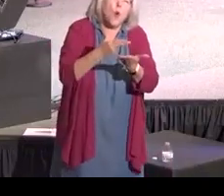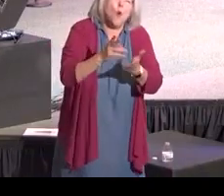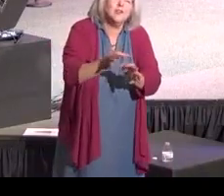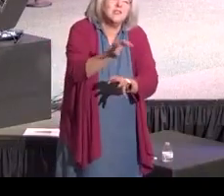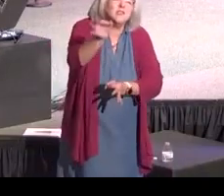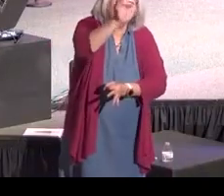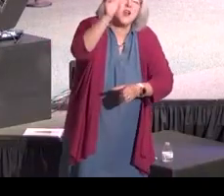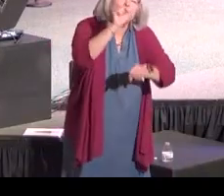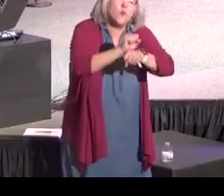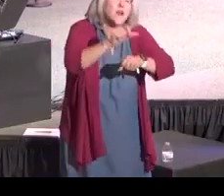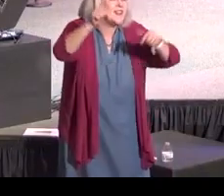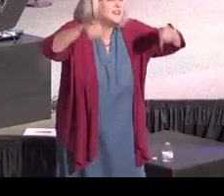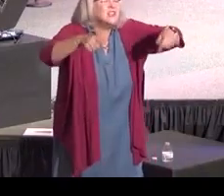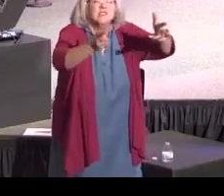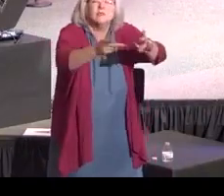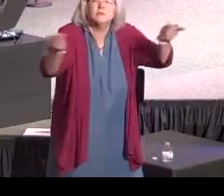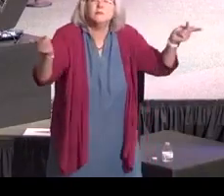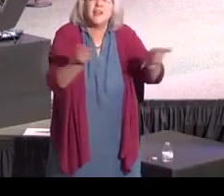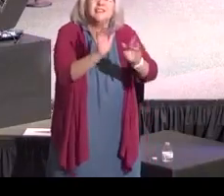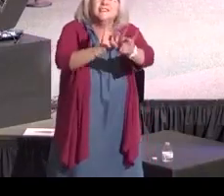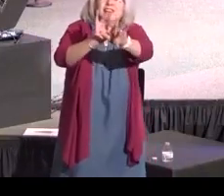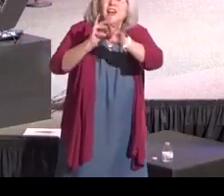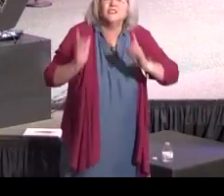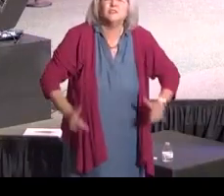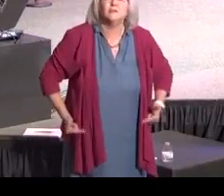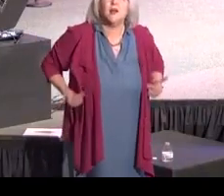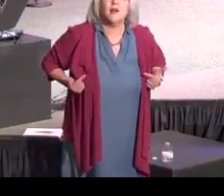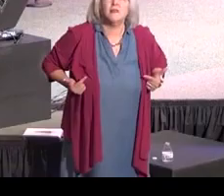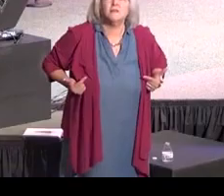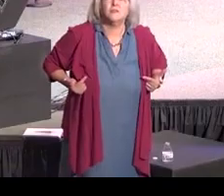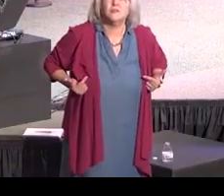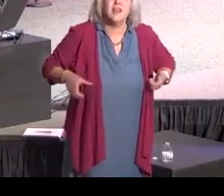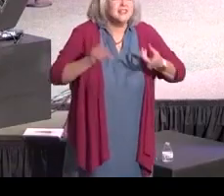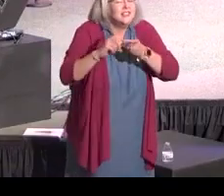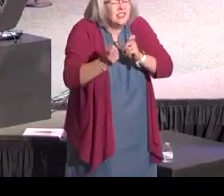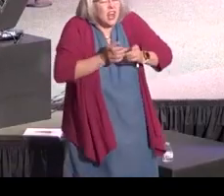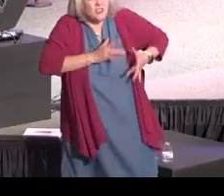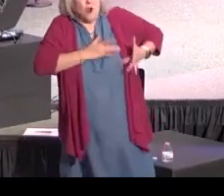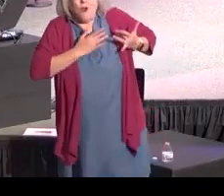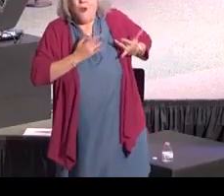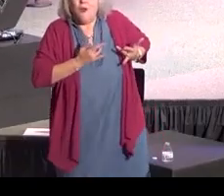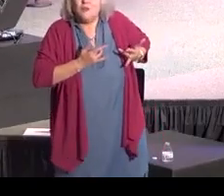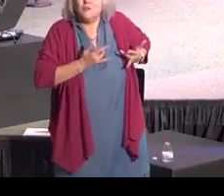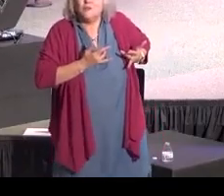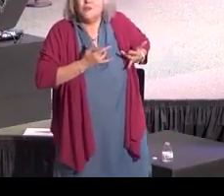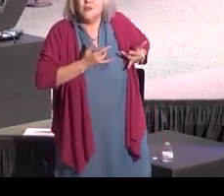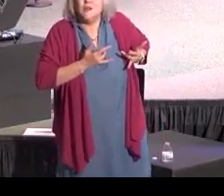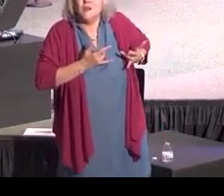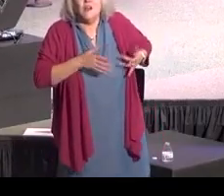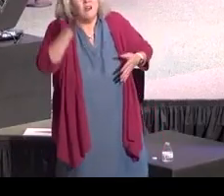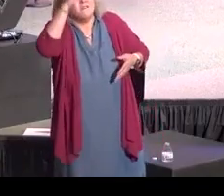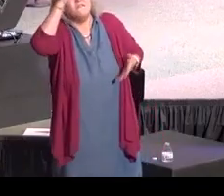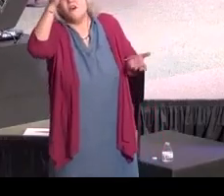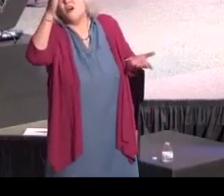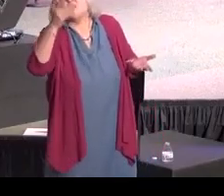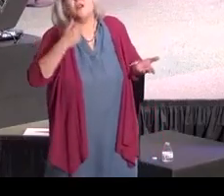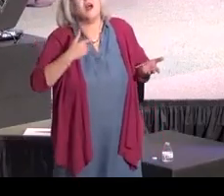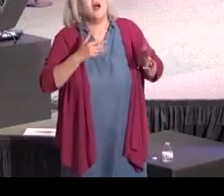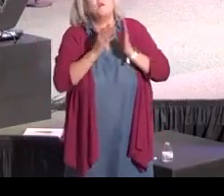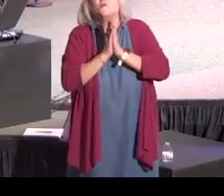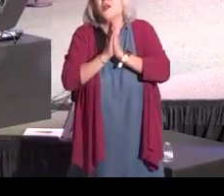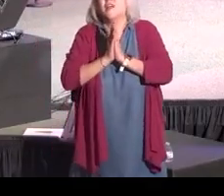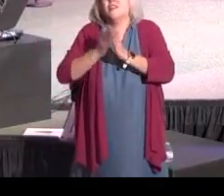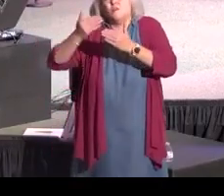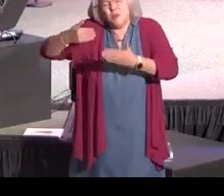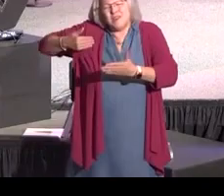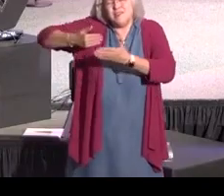at work in this place, touching lives, God. Change our hearts today. Father, I pray you draw us near to yourself,